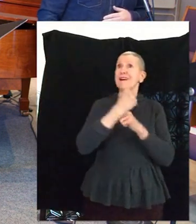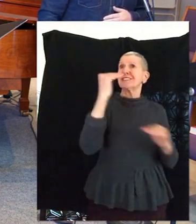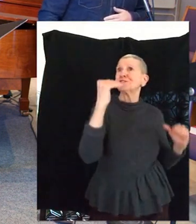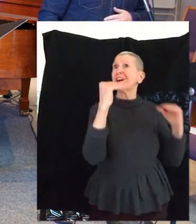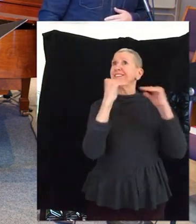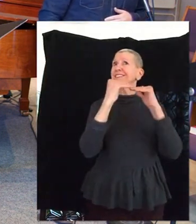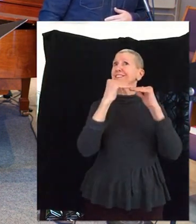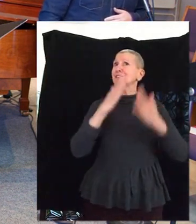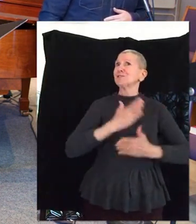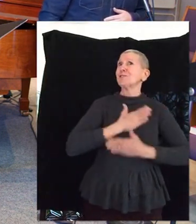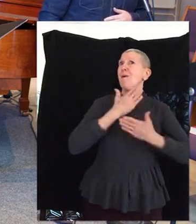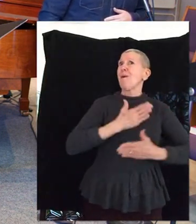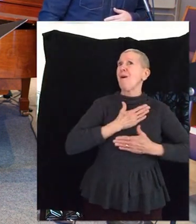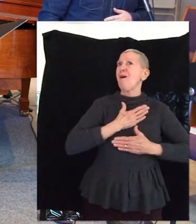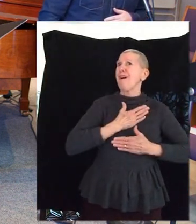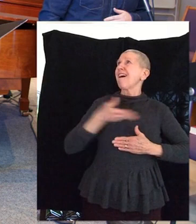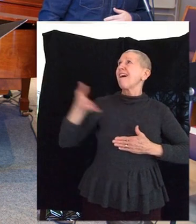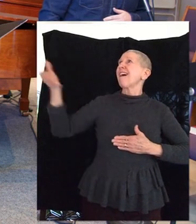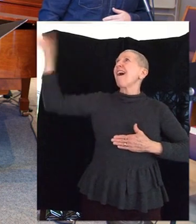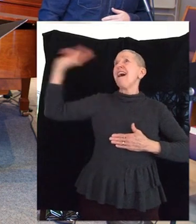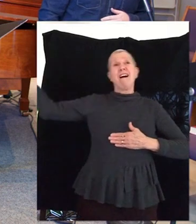justice, justice and joy.